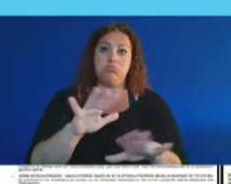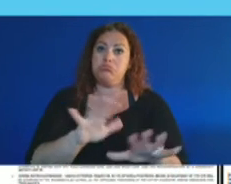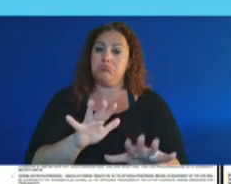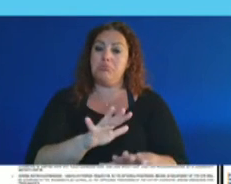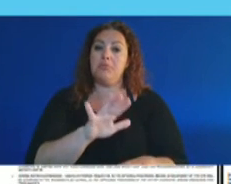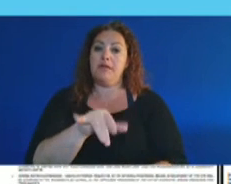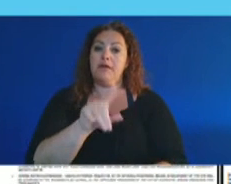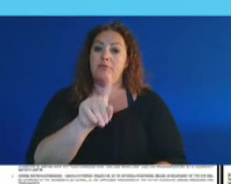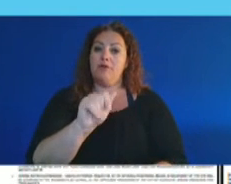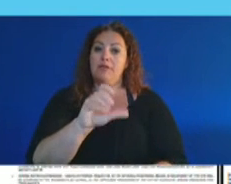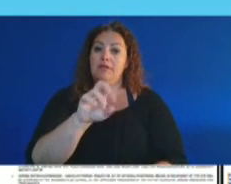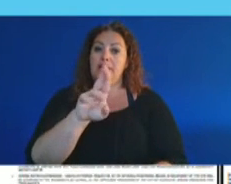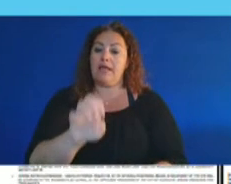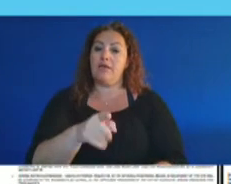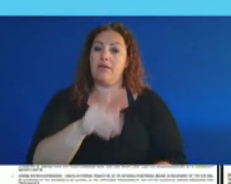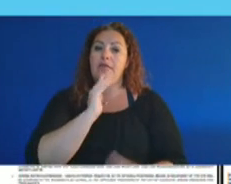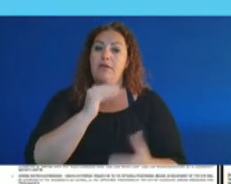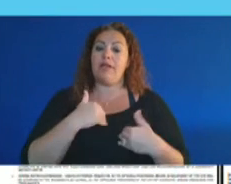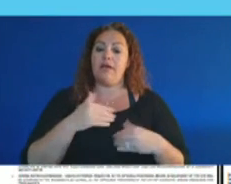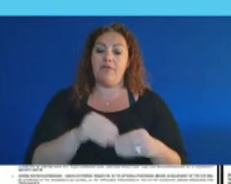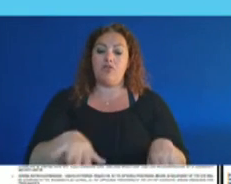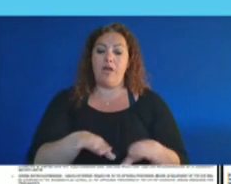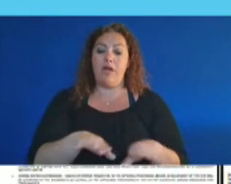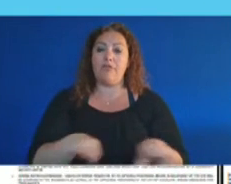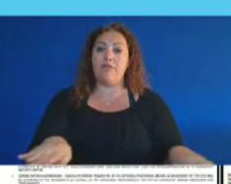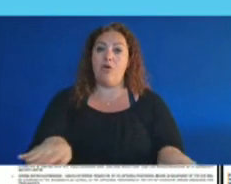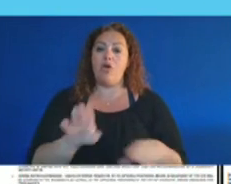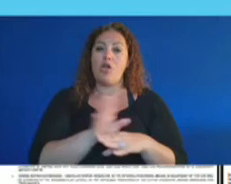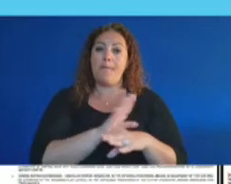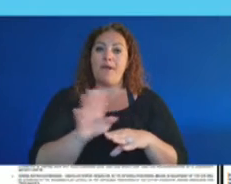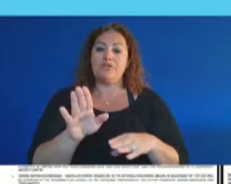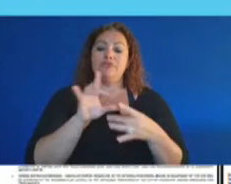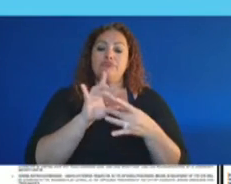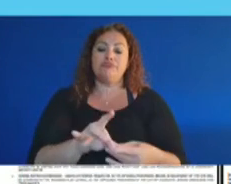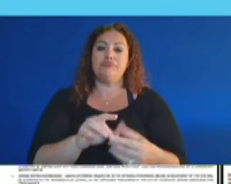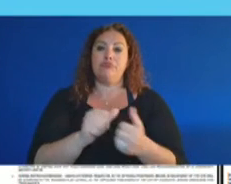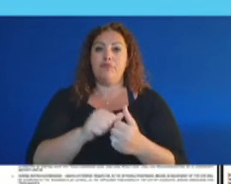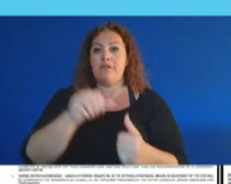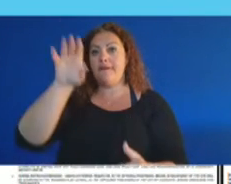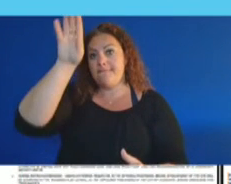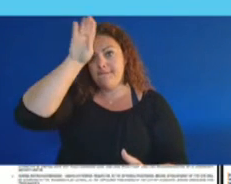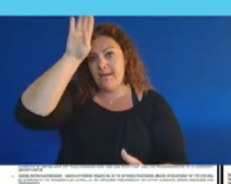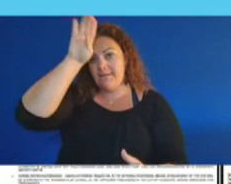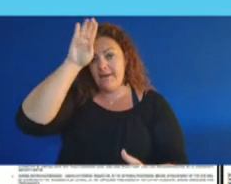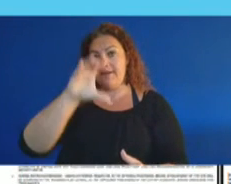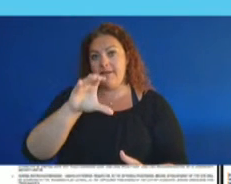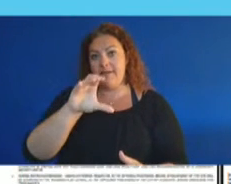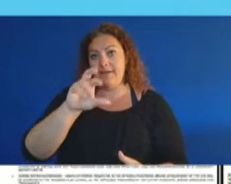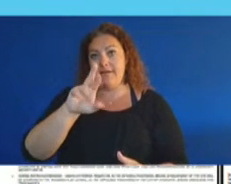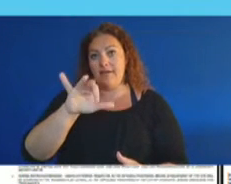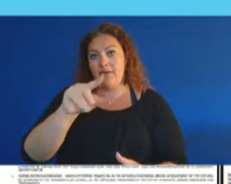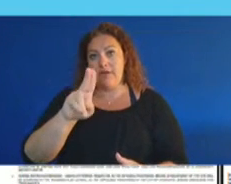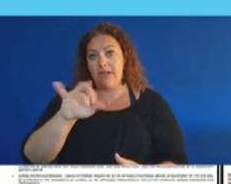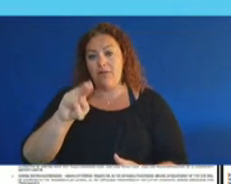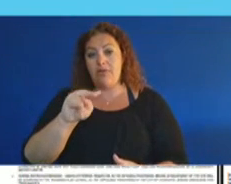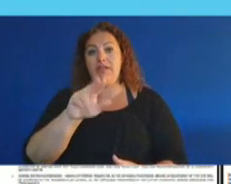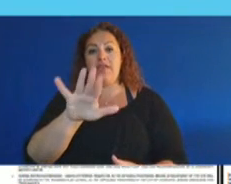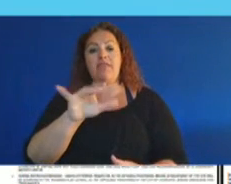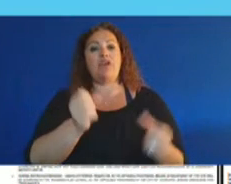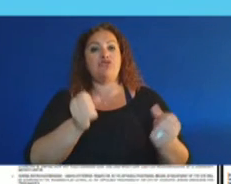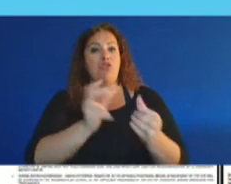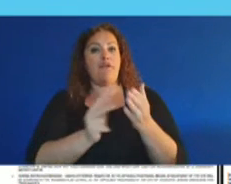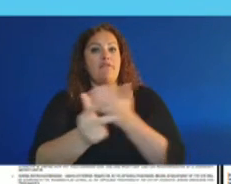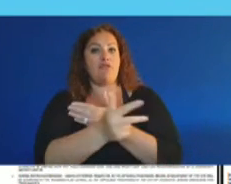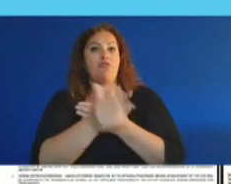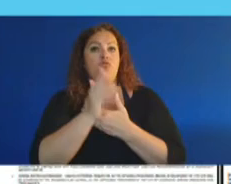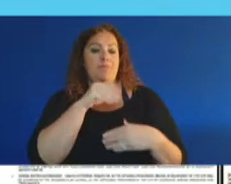site would have ground floor commercial hopefully anchored by the Charlotte firefighter Credit Union which that drive-thru would be totally internal screen from the site